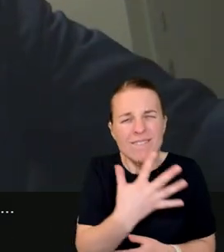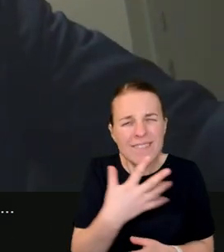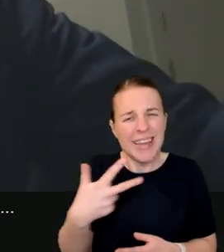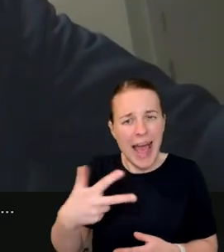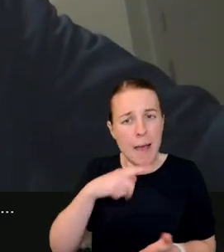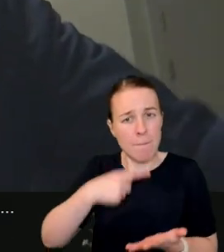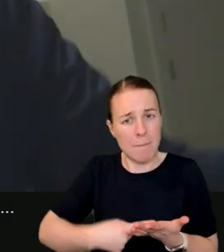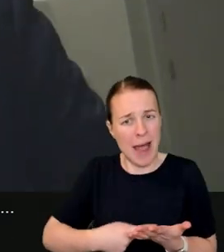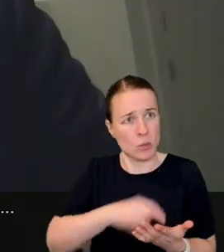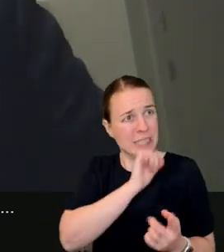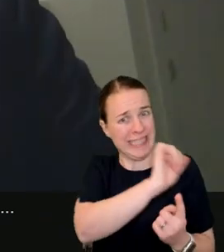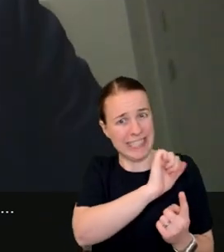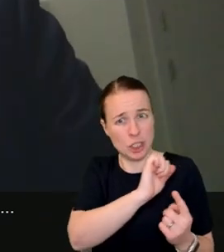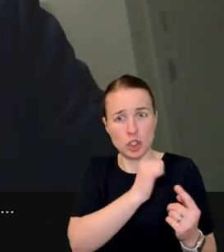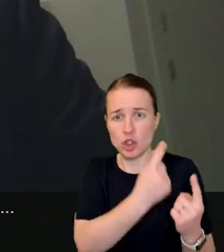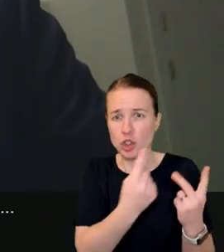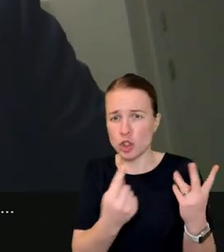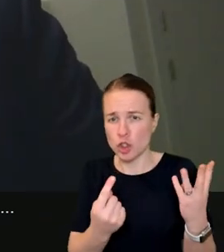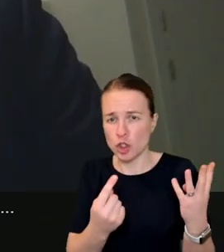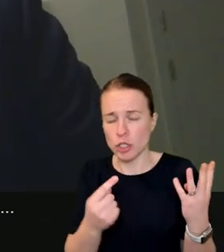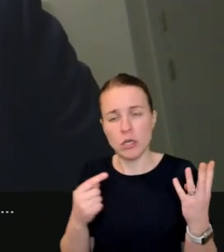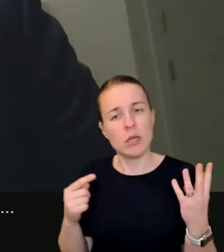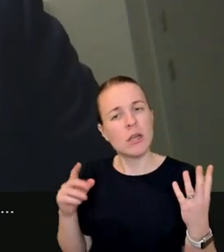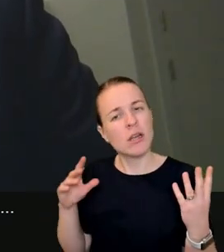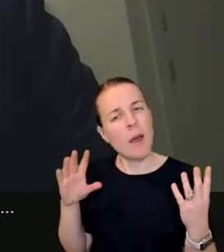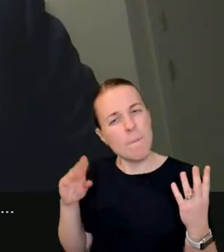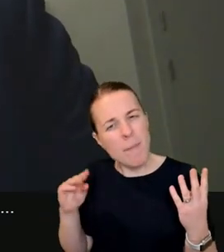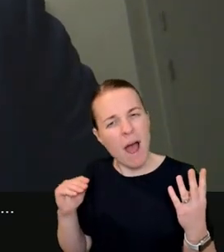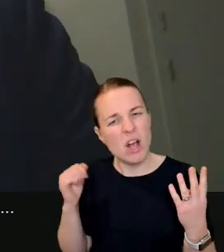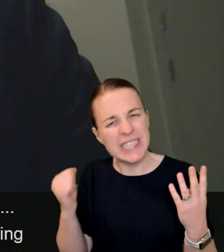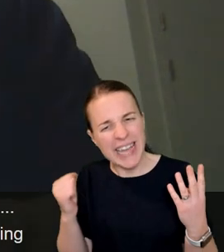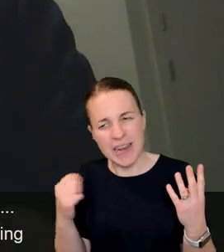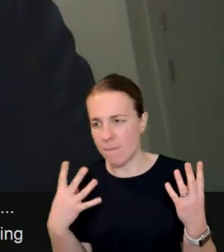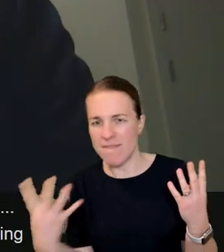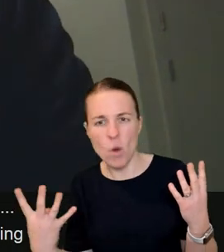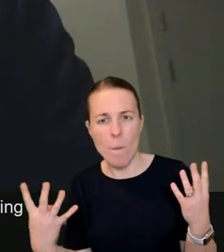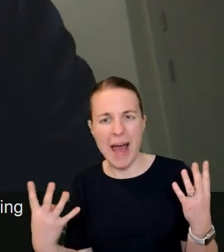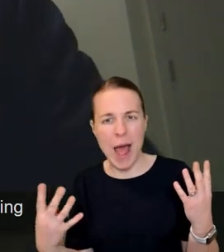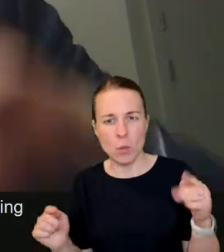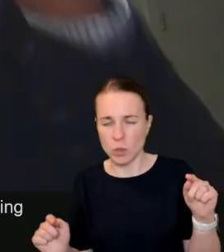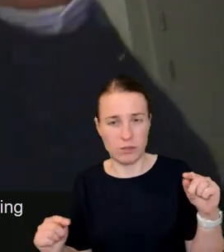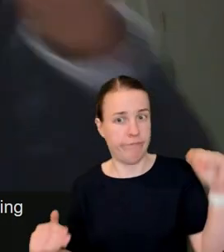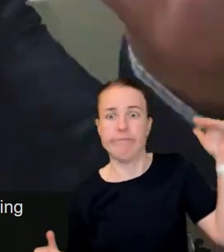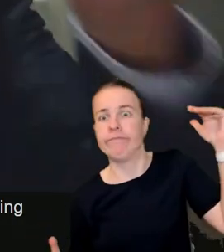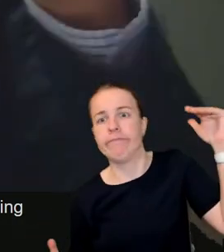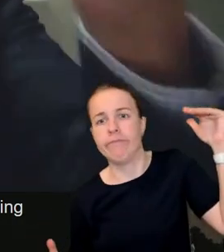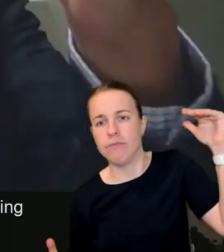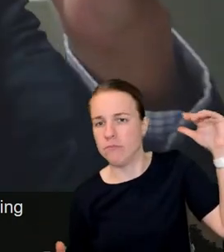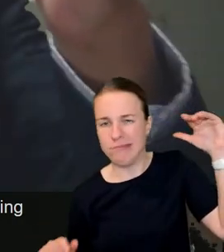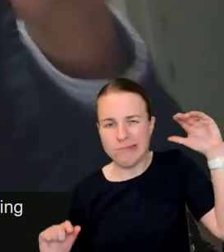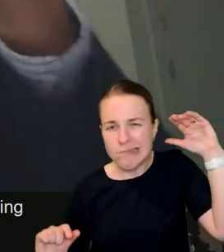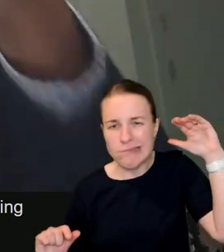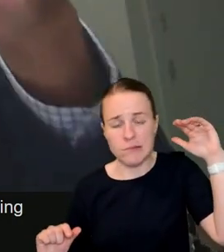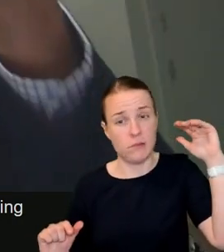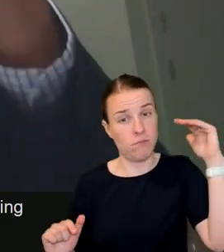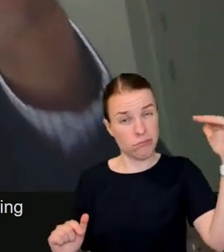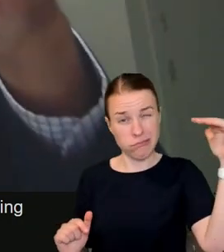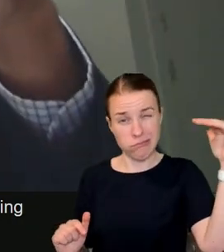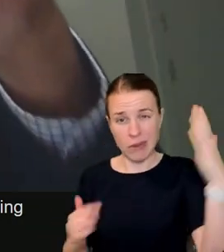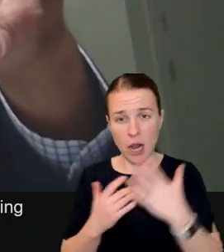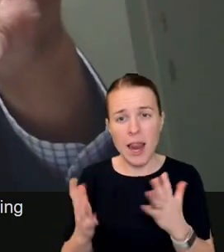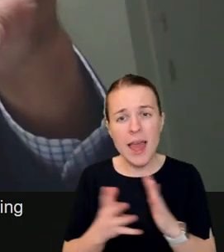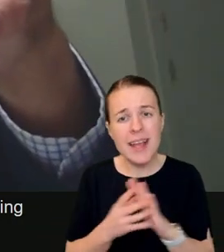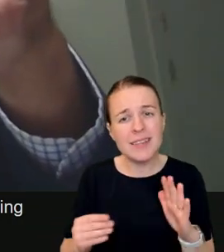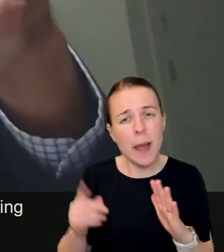Dagenham, £4 per head. Bromsgrove in the West Midlands, £158 per head. A clear example of the government's